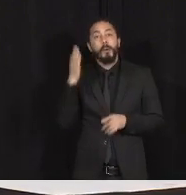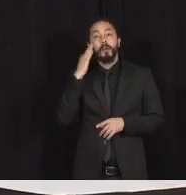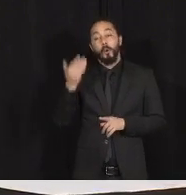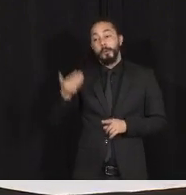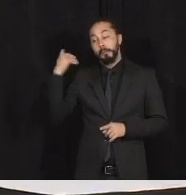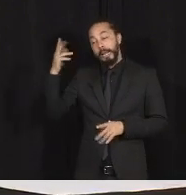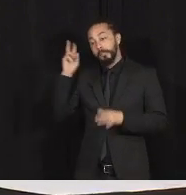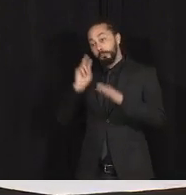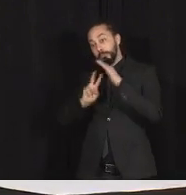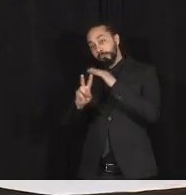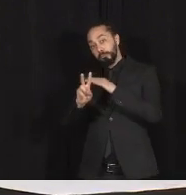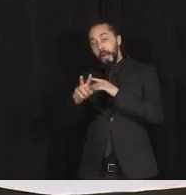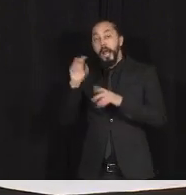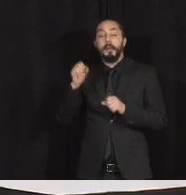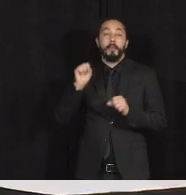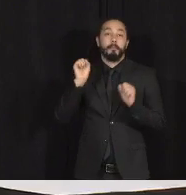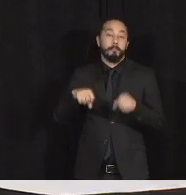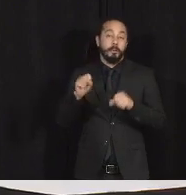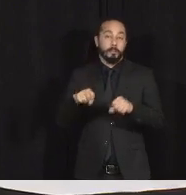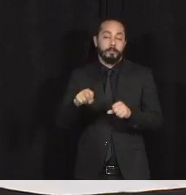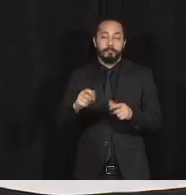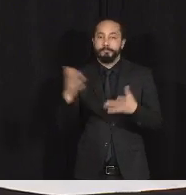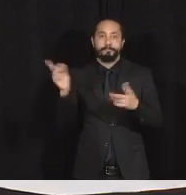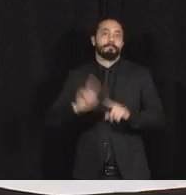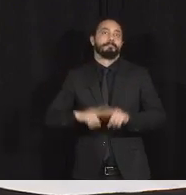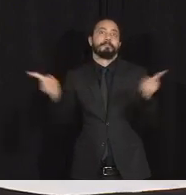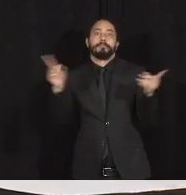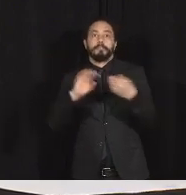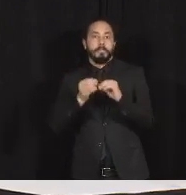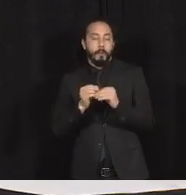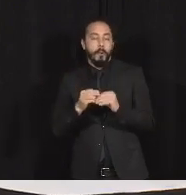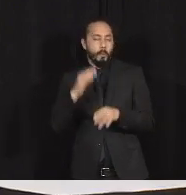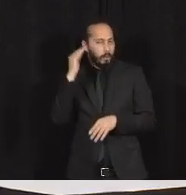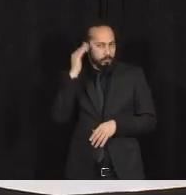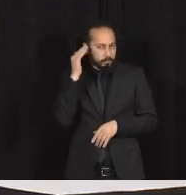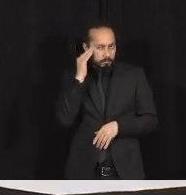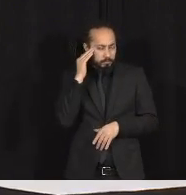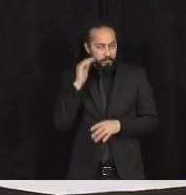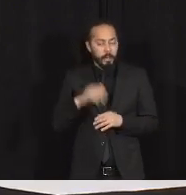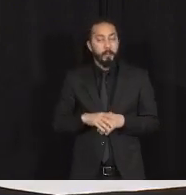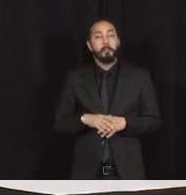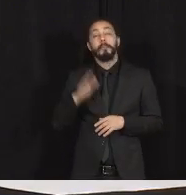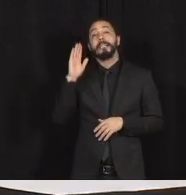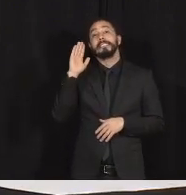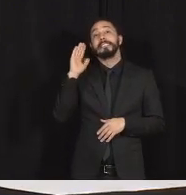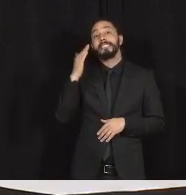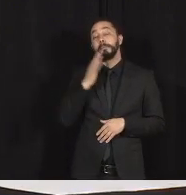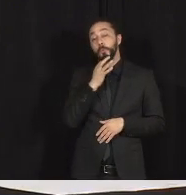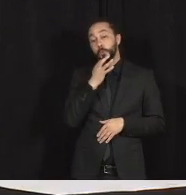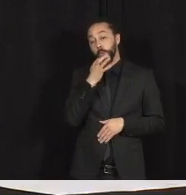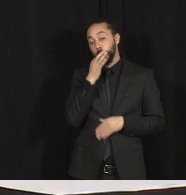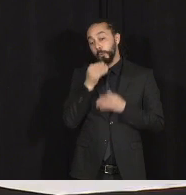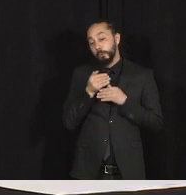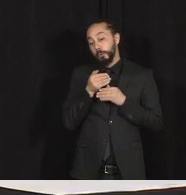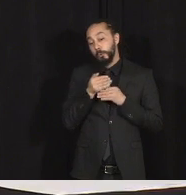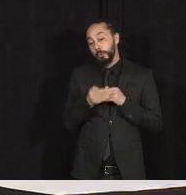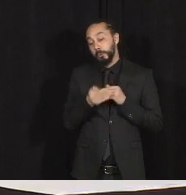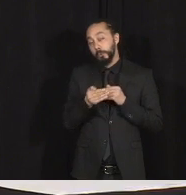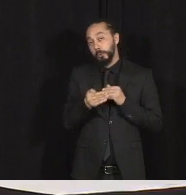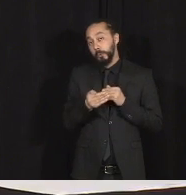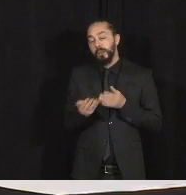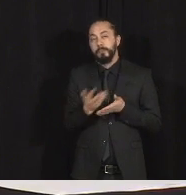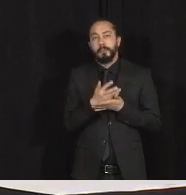aligned. And it looks as though in the short term, like next week, we may run out of ICU beds. So what is being